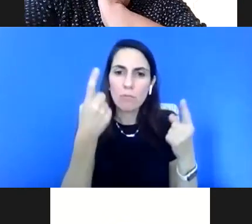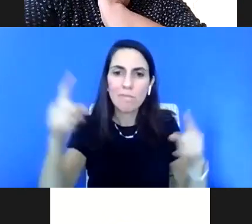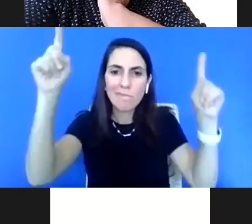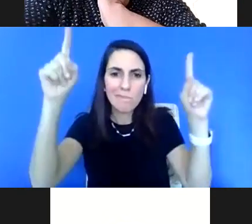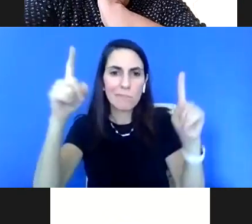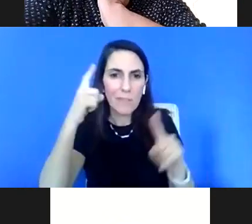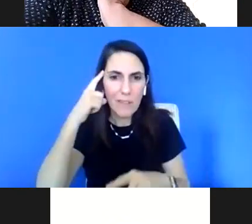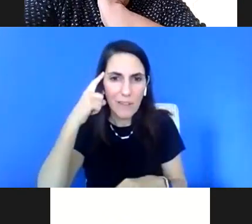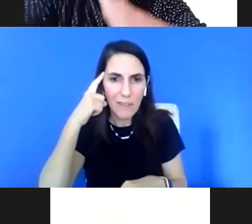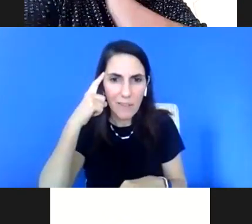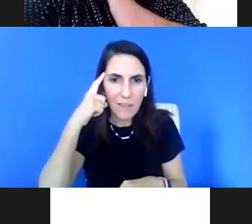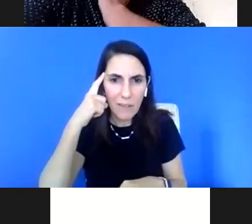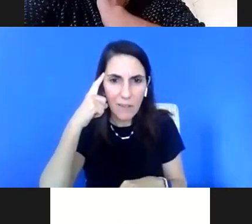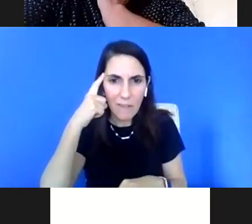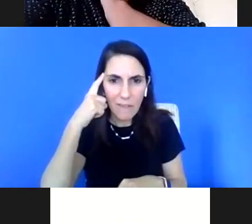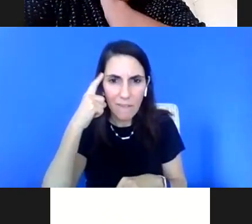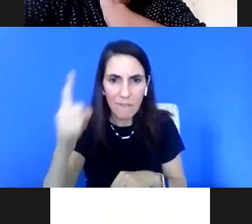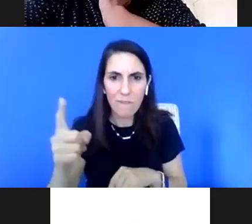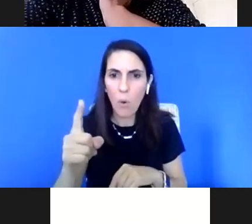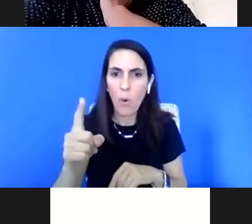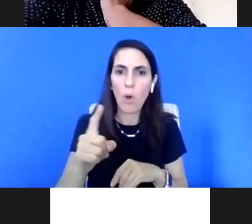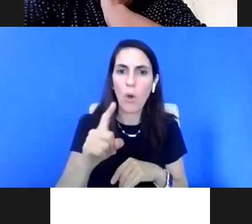a one-size-fits-all average.